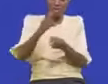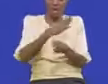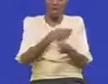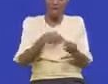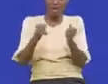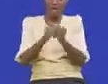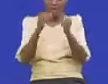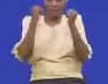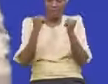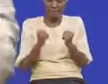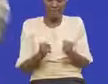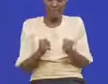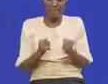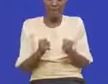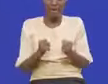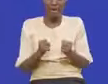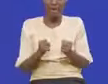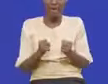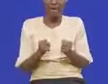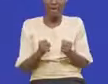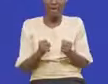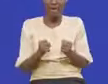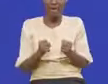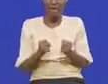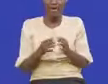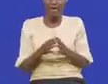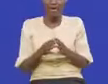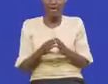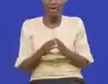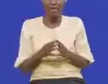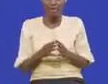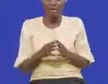Yesu Nazareth tola alesi mau chok bogbo kwa kromse kesine.